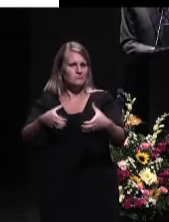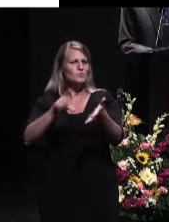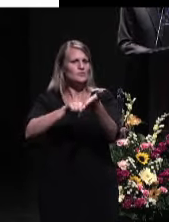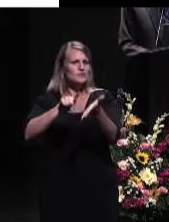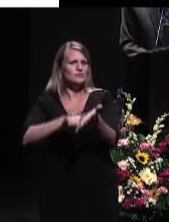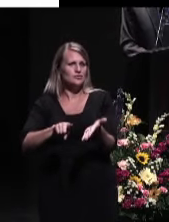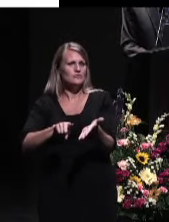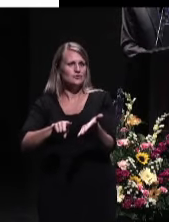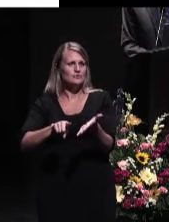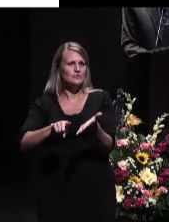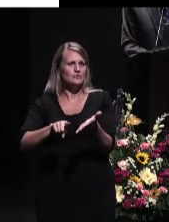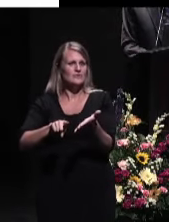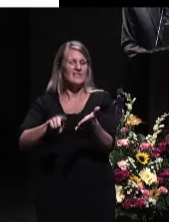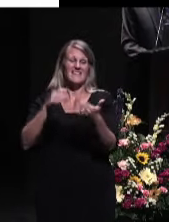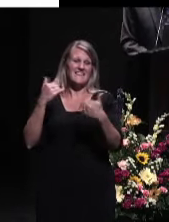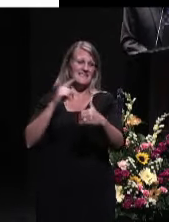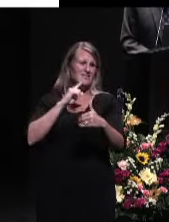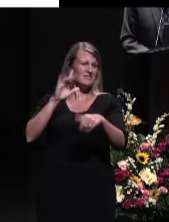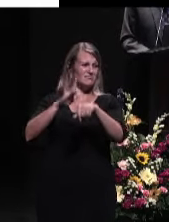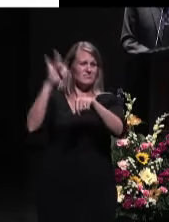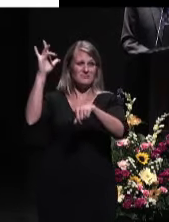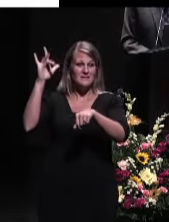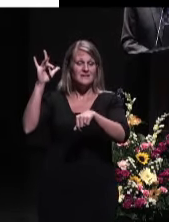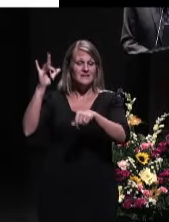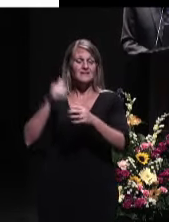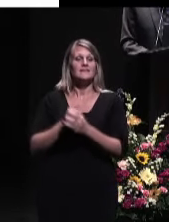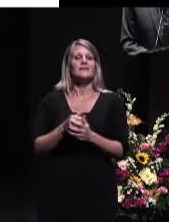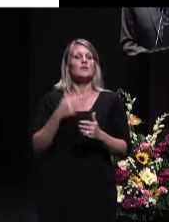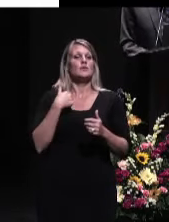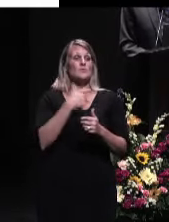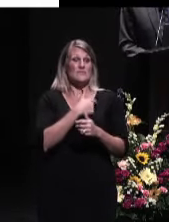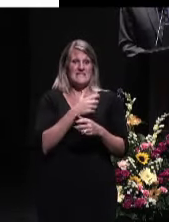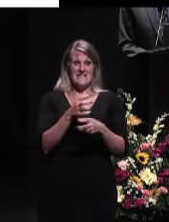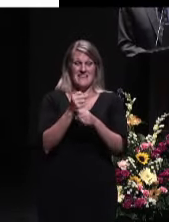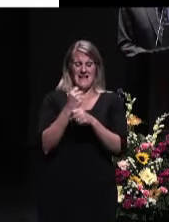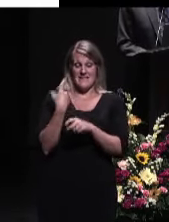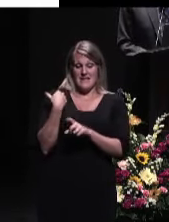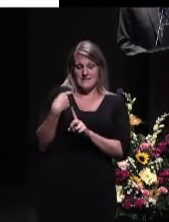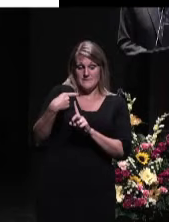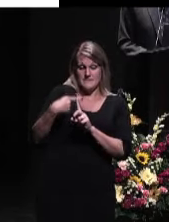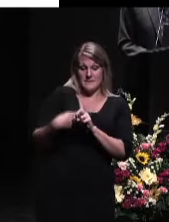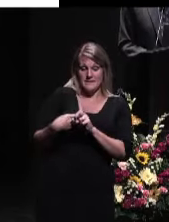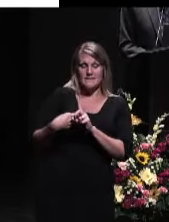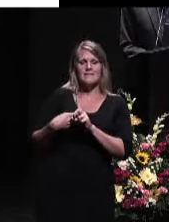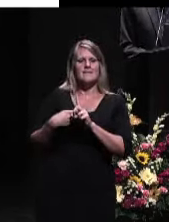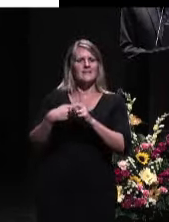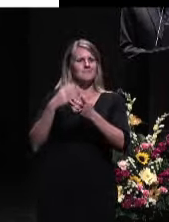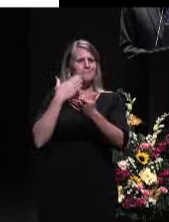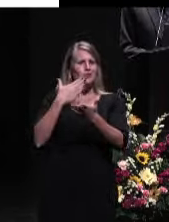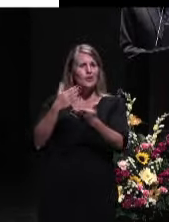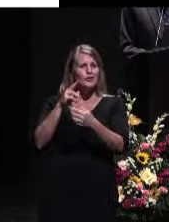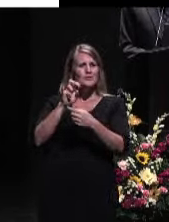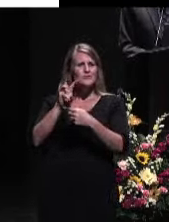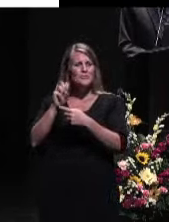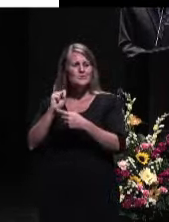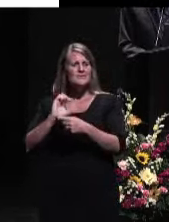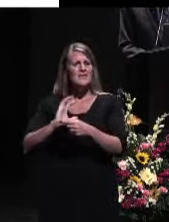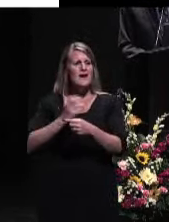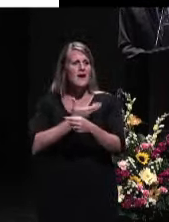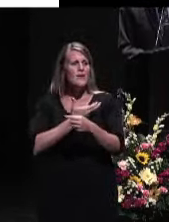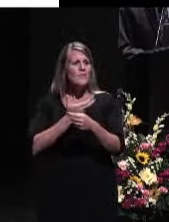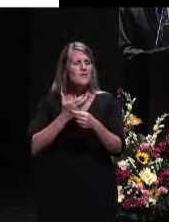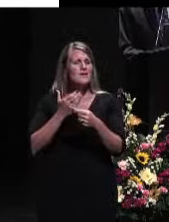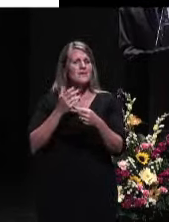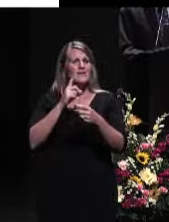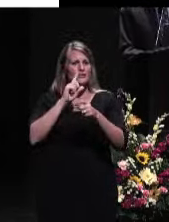Research, very prestigious. We received, in the last month, positive news on our assurance argument for